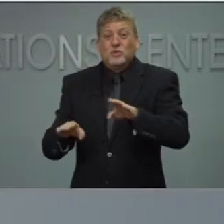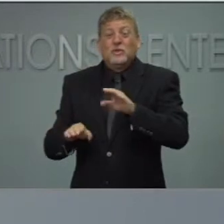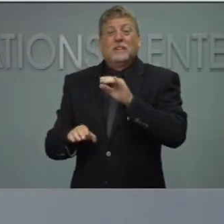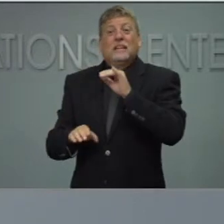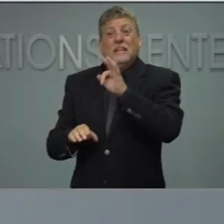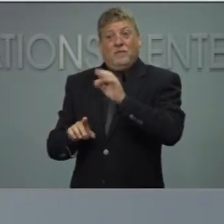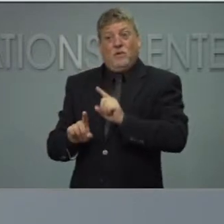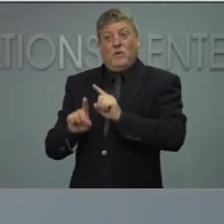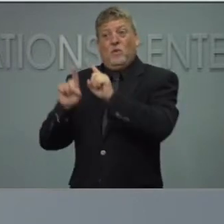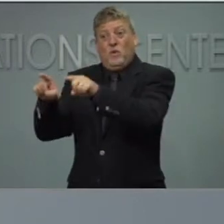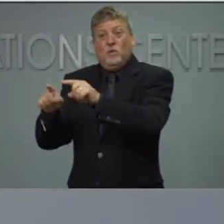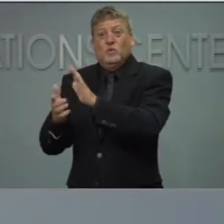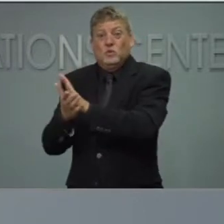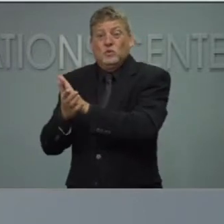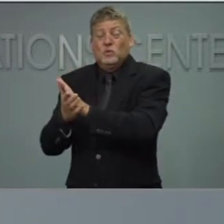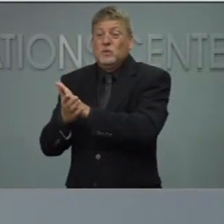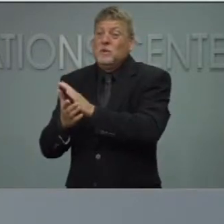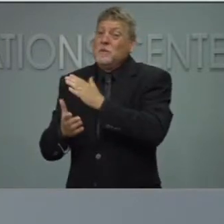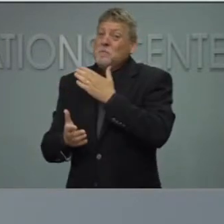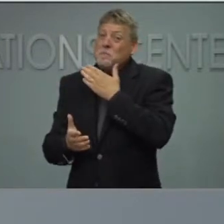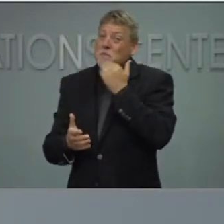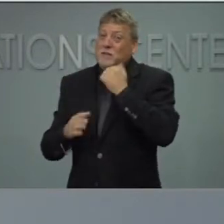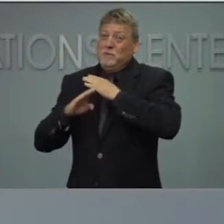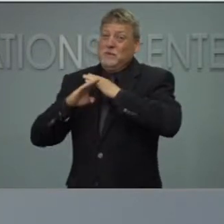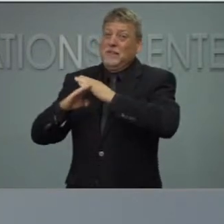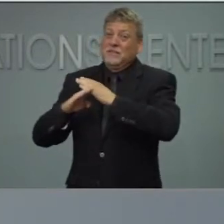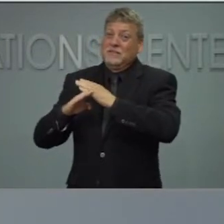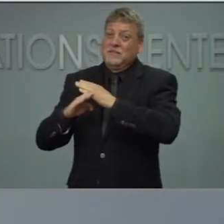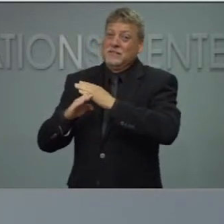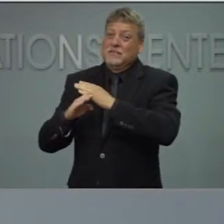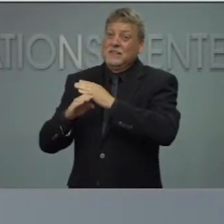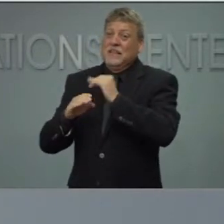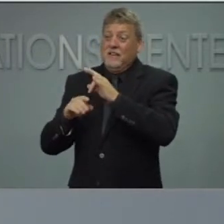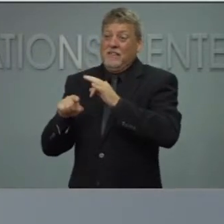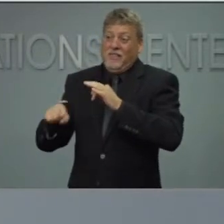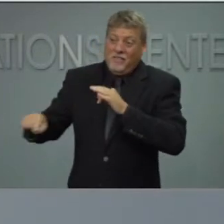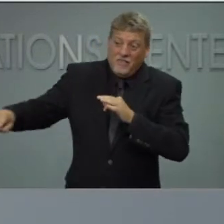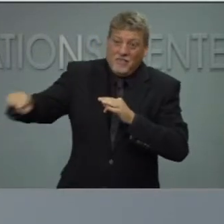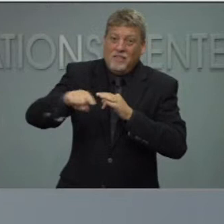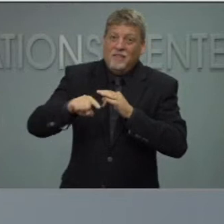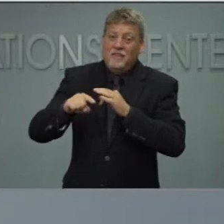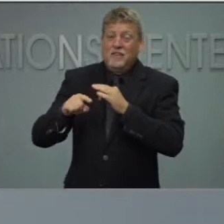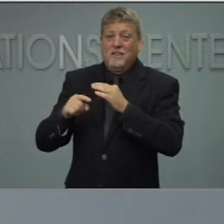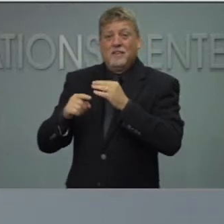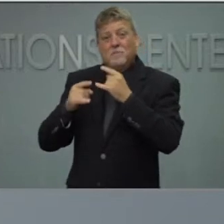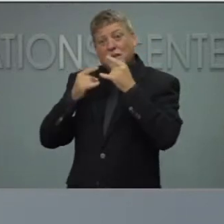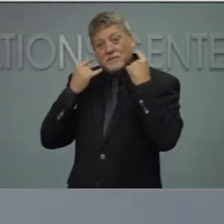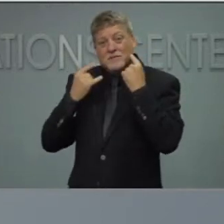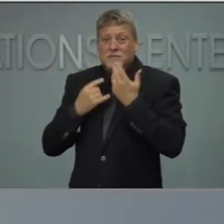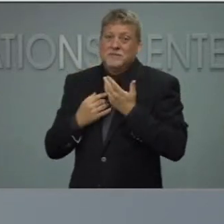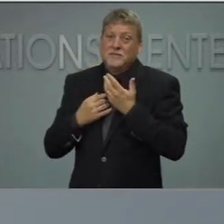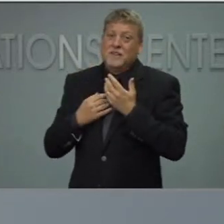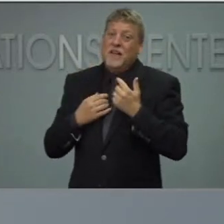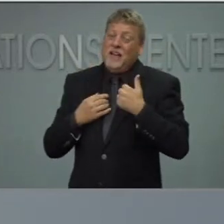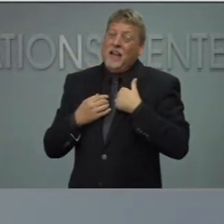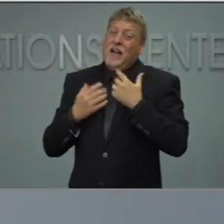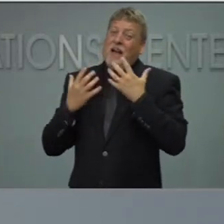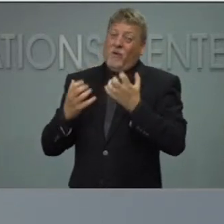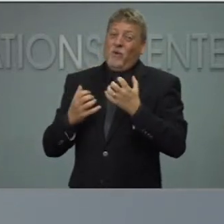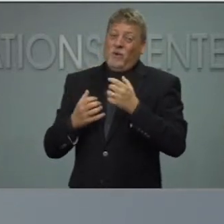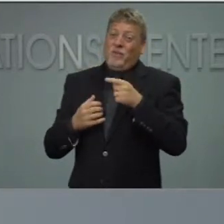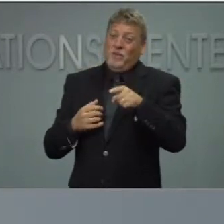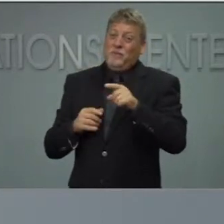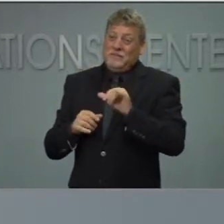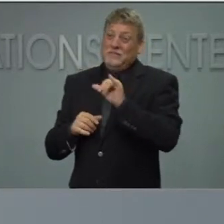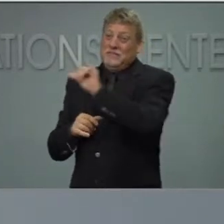masks. And I hope they will stay in the public schools. We want them to. I certainly know that